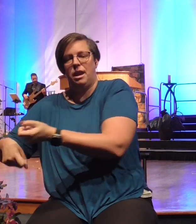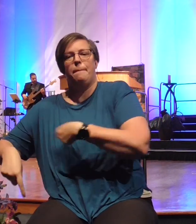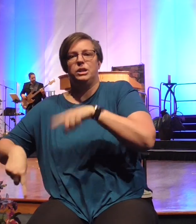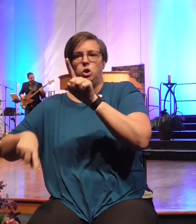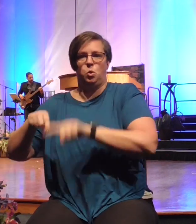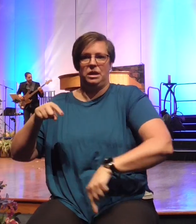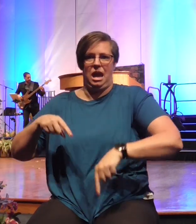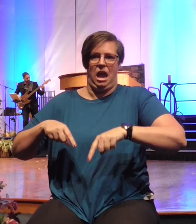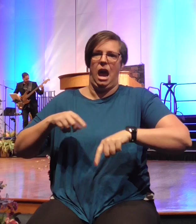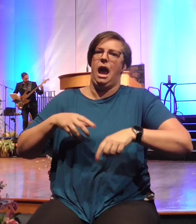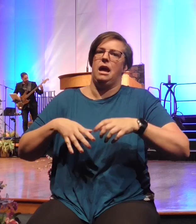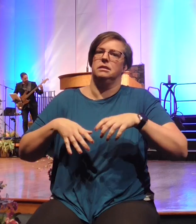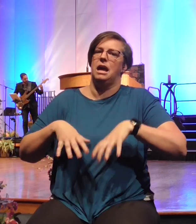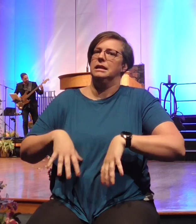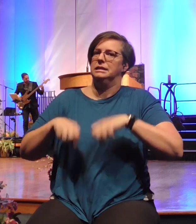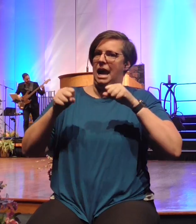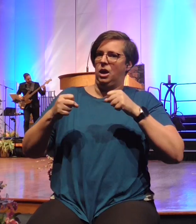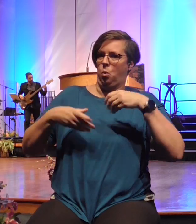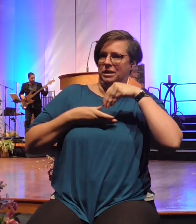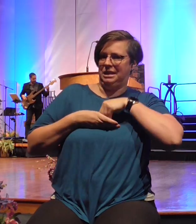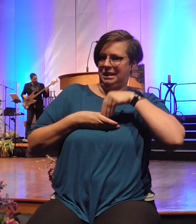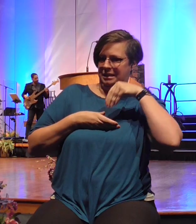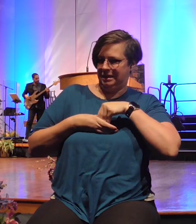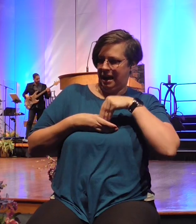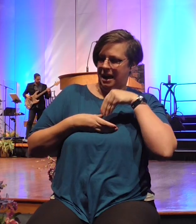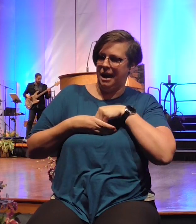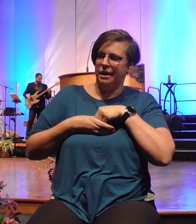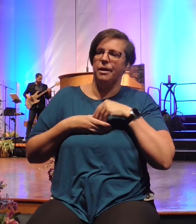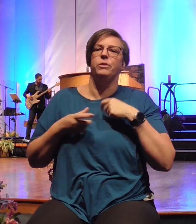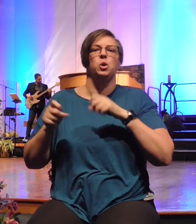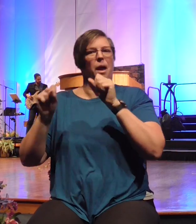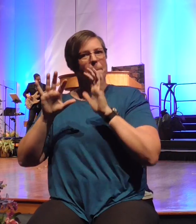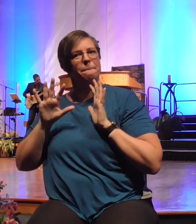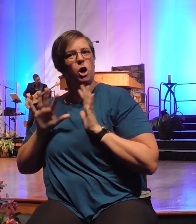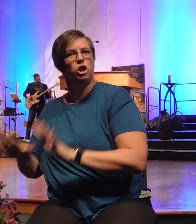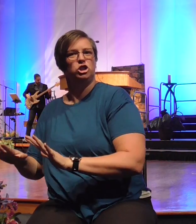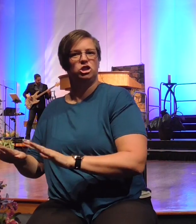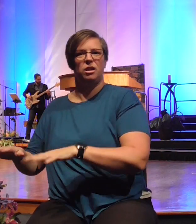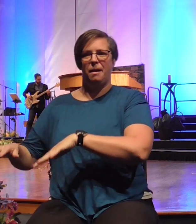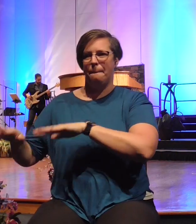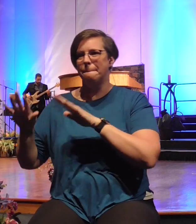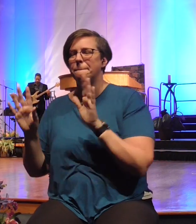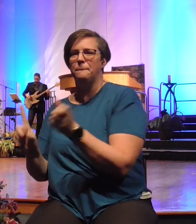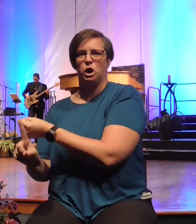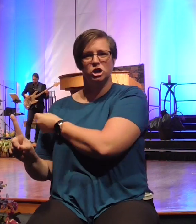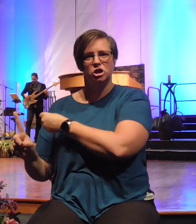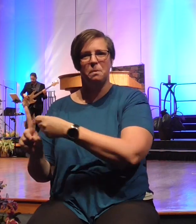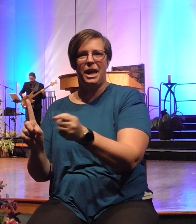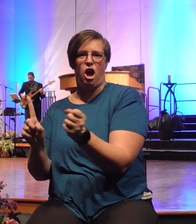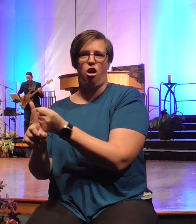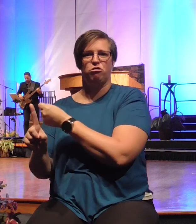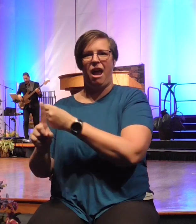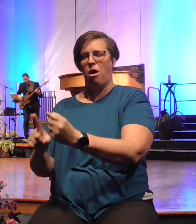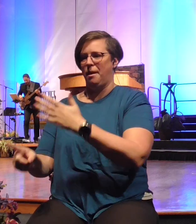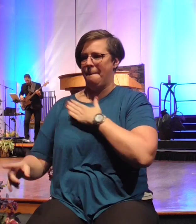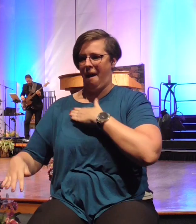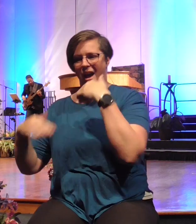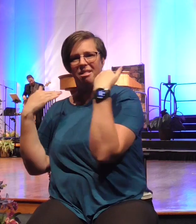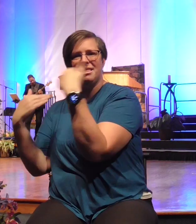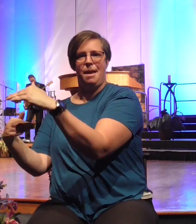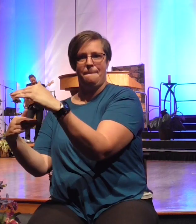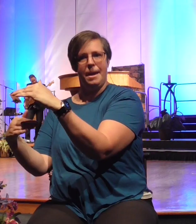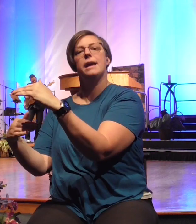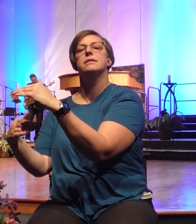hold what's within. Push me down, push me to the